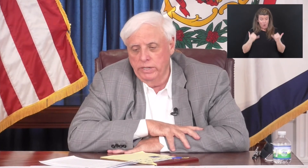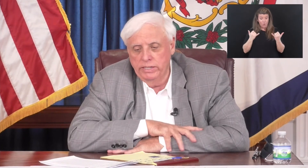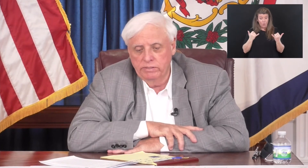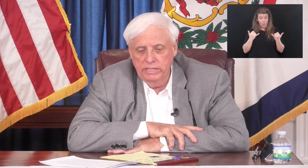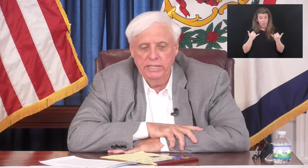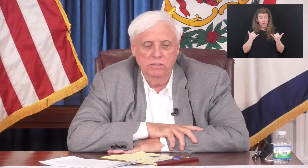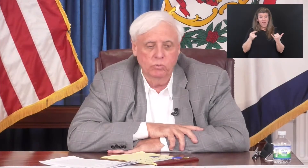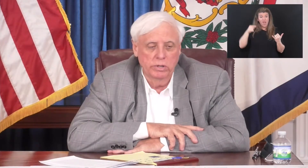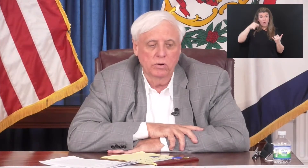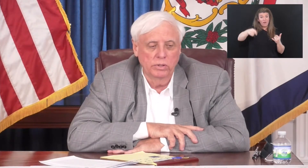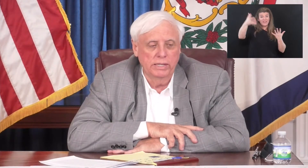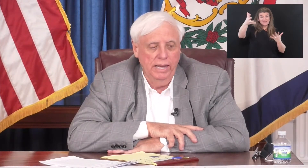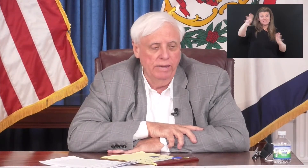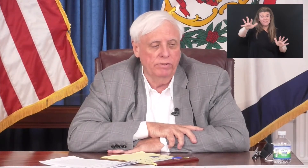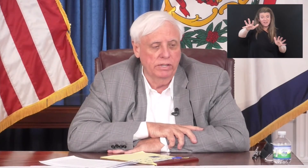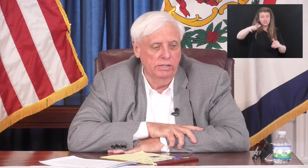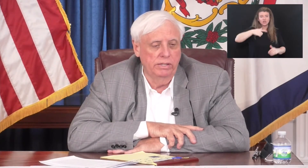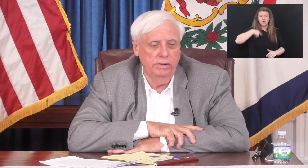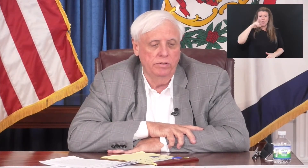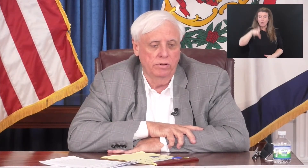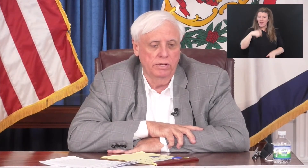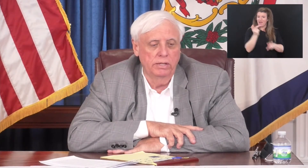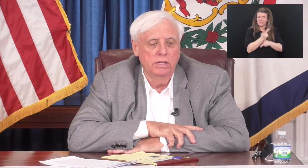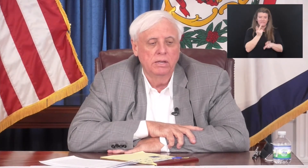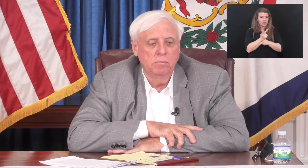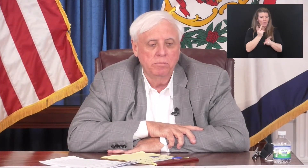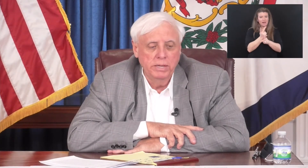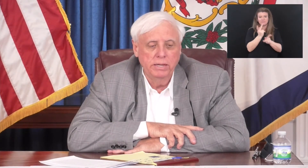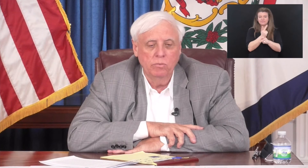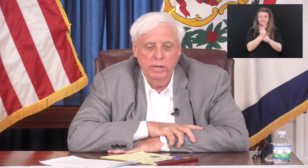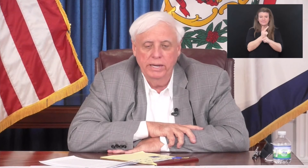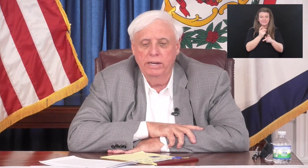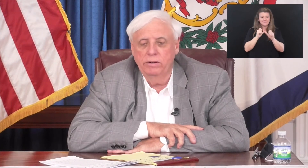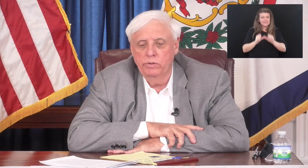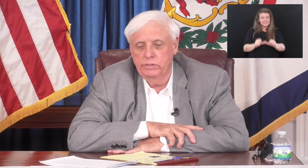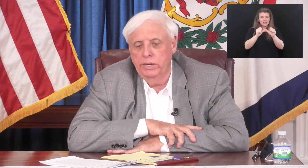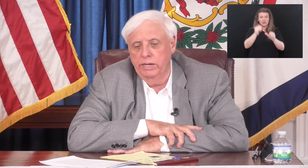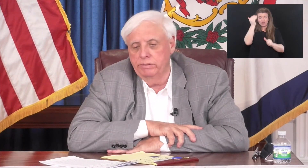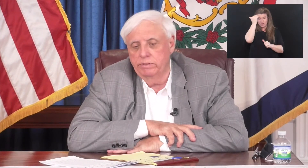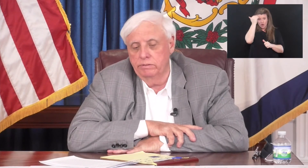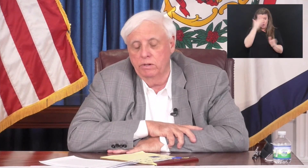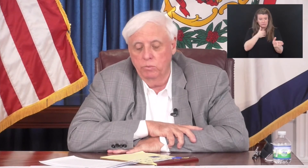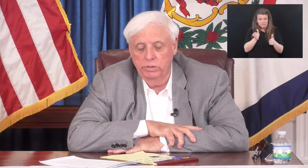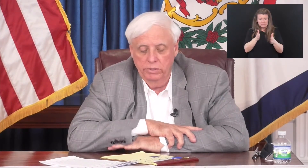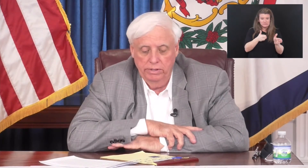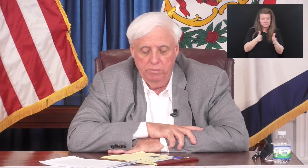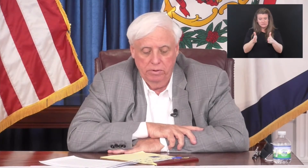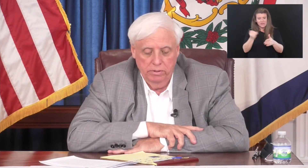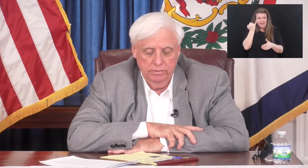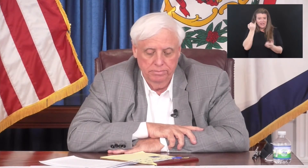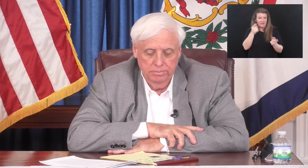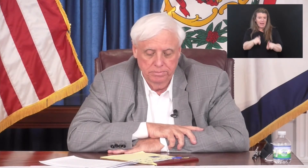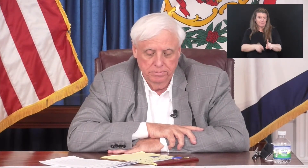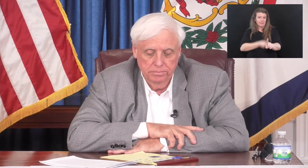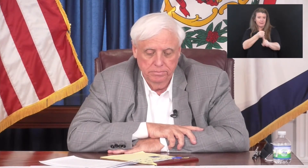and when this ends, we're going to have to continually be ready to adjust. And so we'll do that,